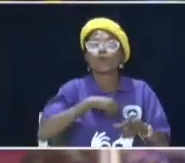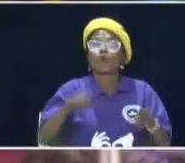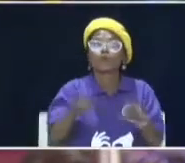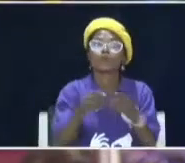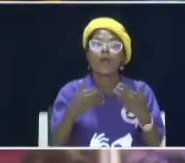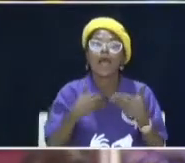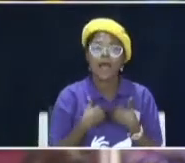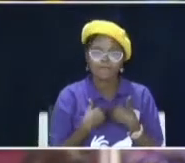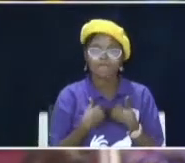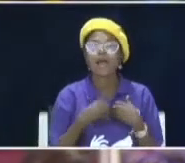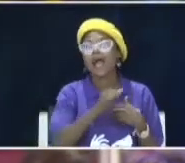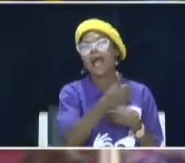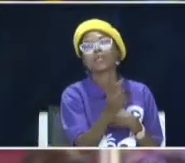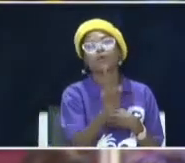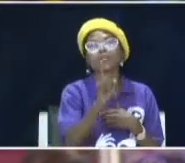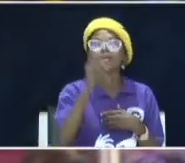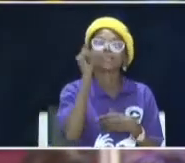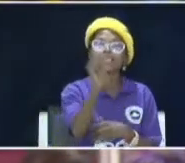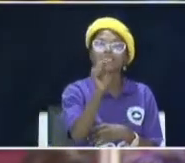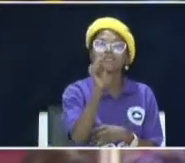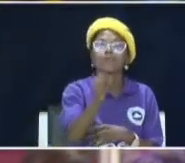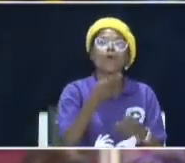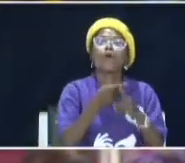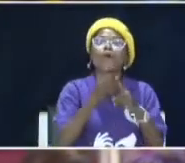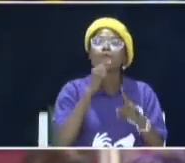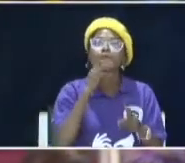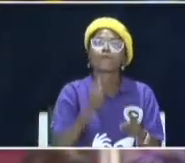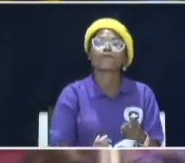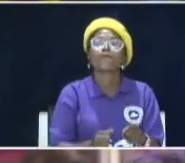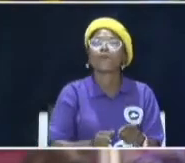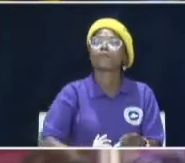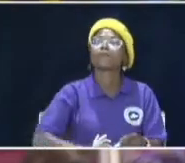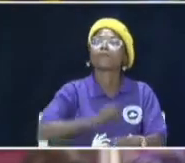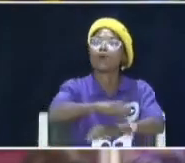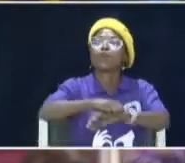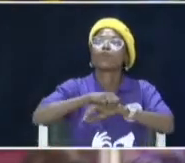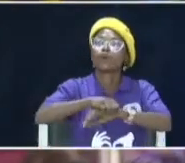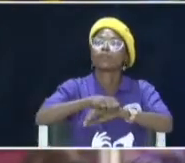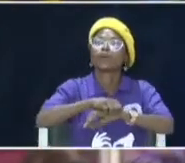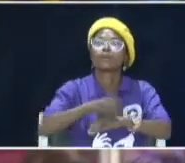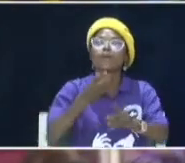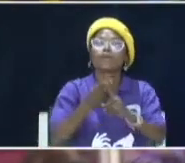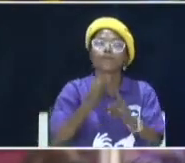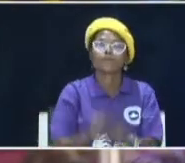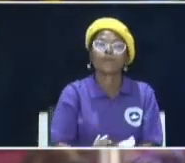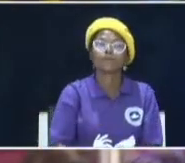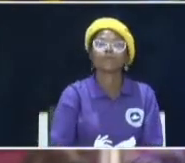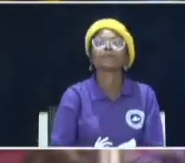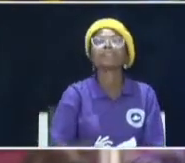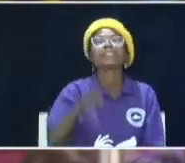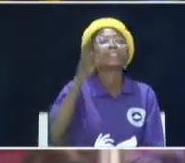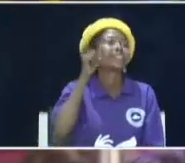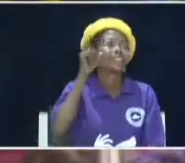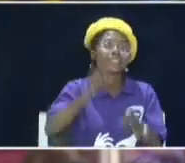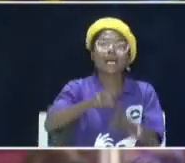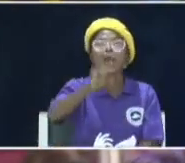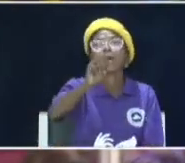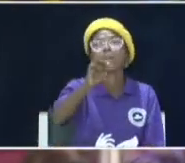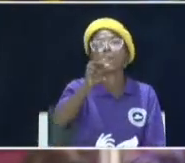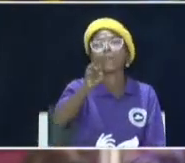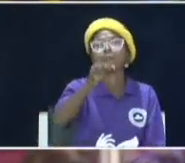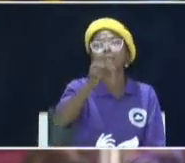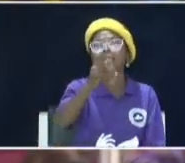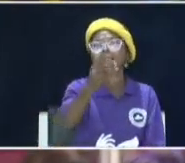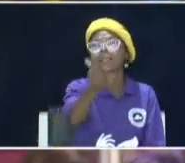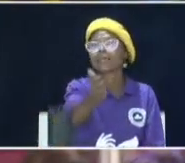have another testimony from the United Kingdom from Sister Monica Chiza Amadi. She